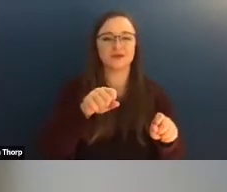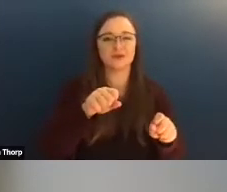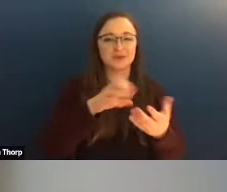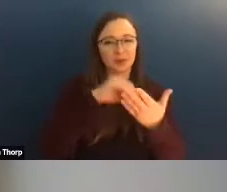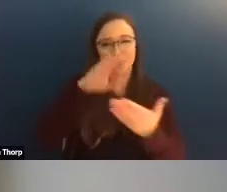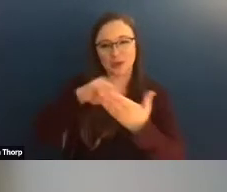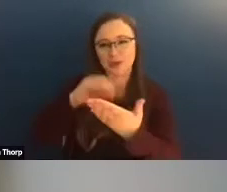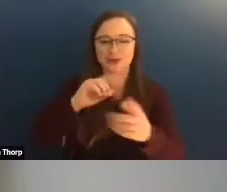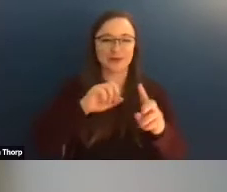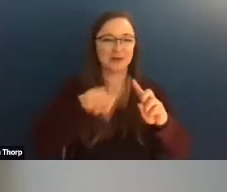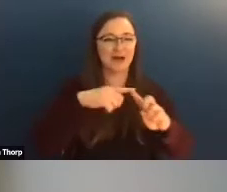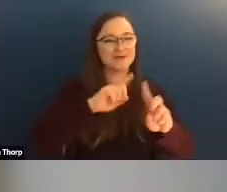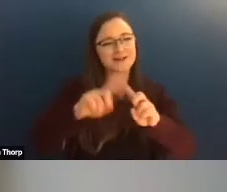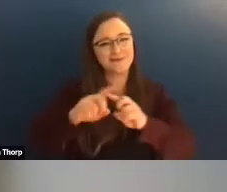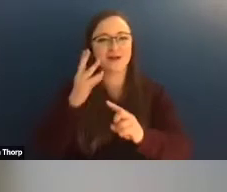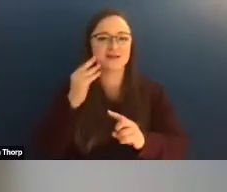experiences when you shadow.